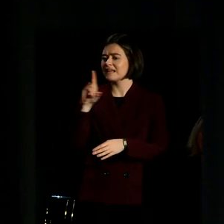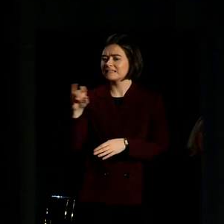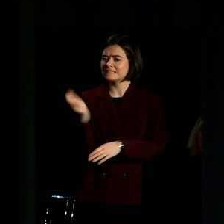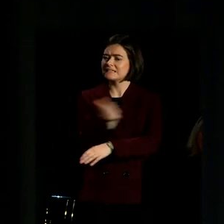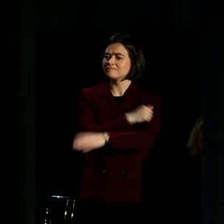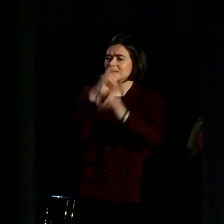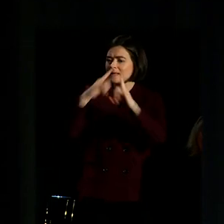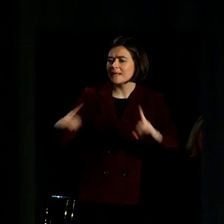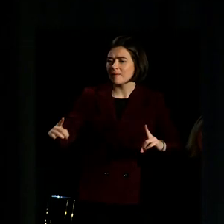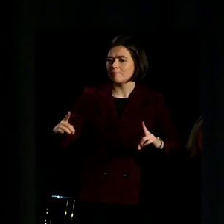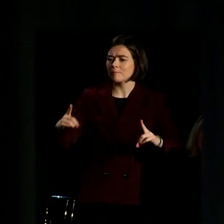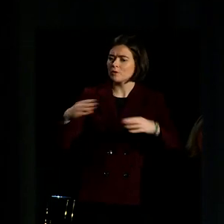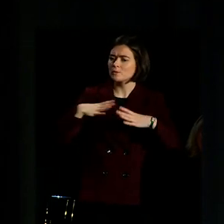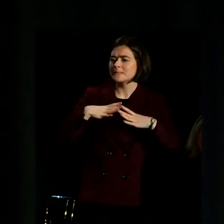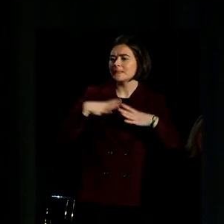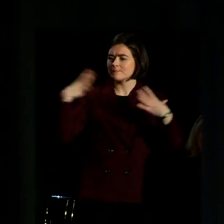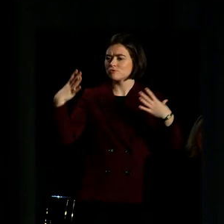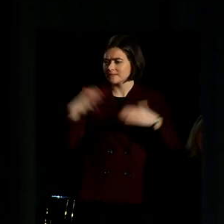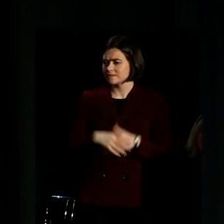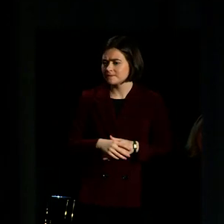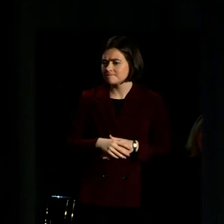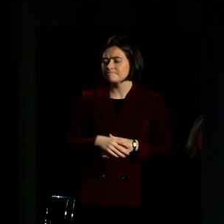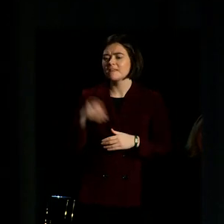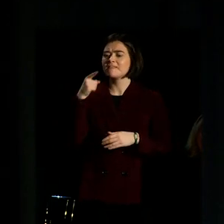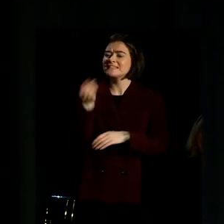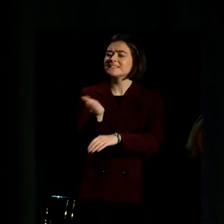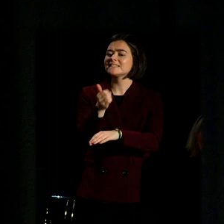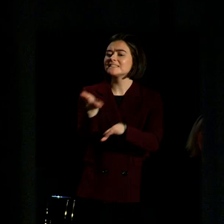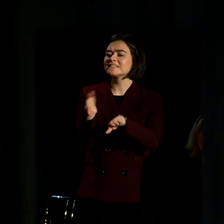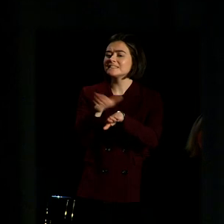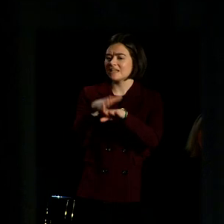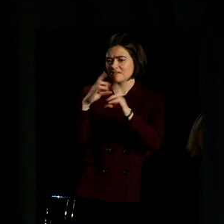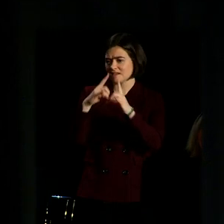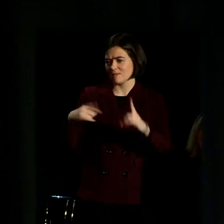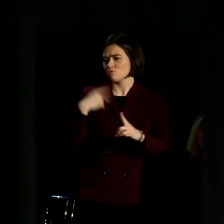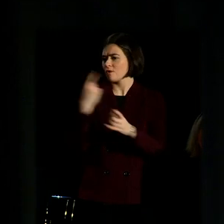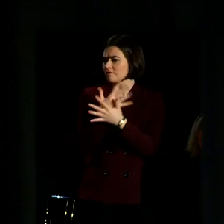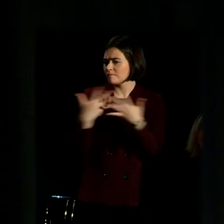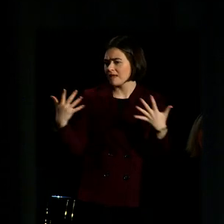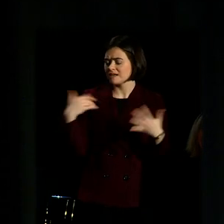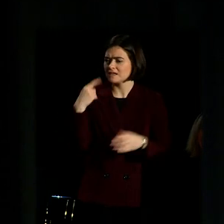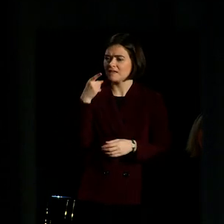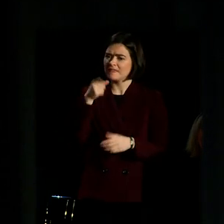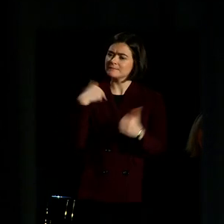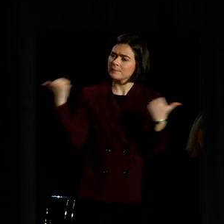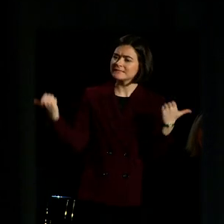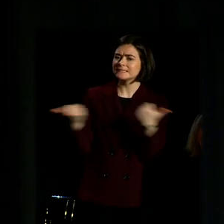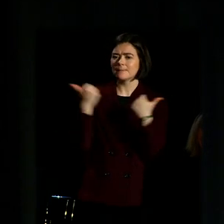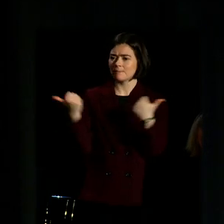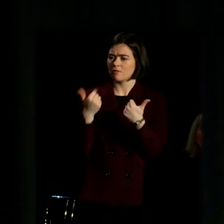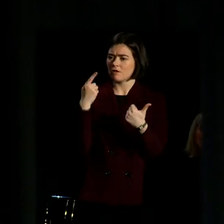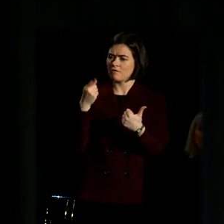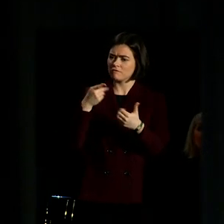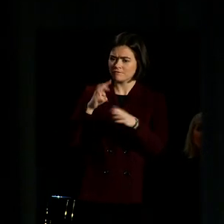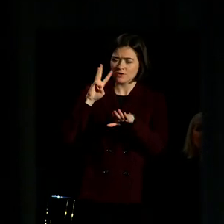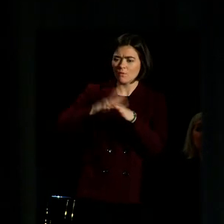was liberated by the Red Army. This death camp, one of many, has become a symbol of the deliberate, well-planned